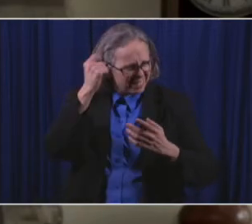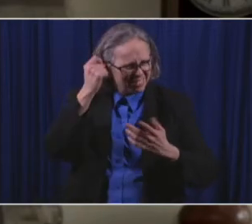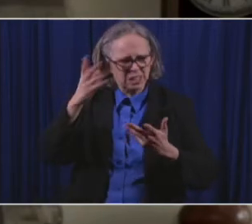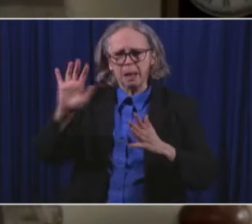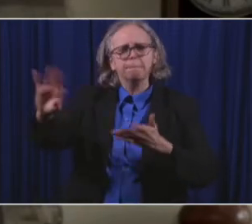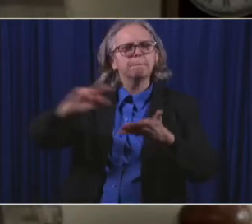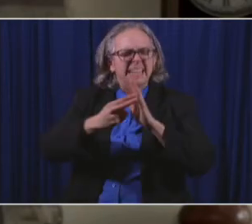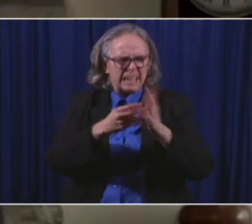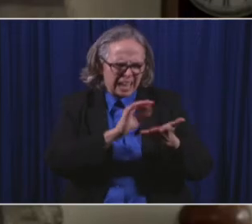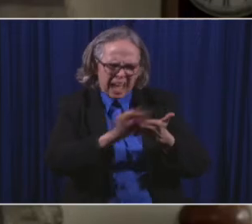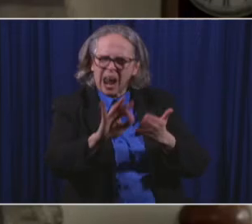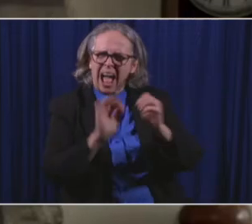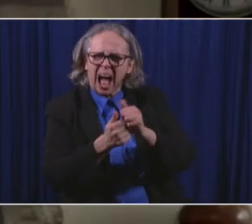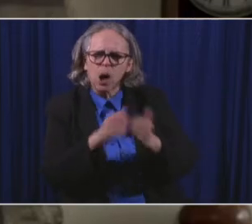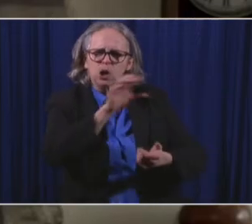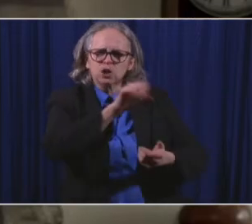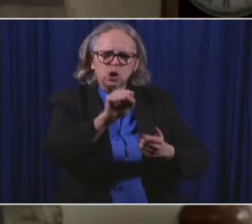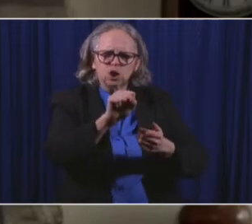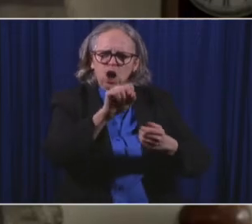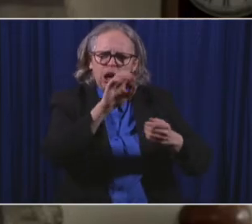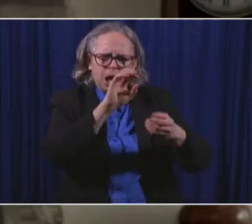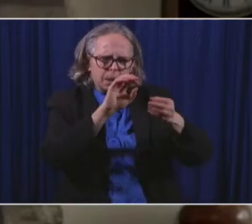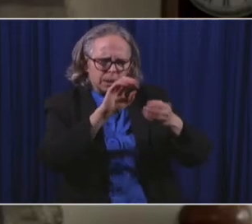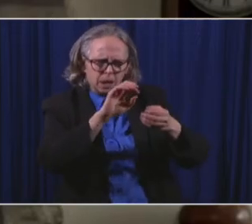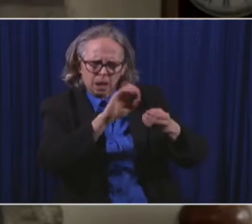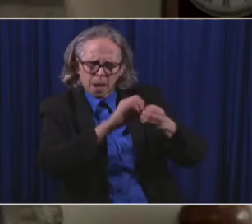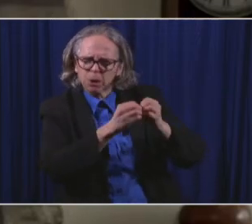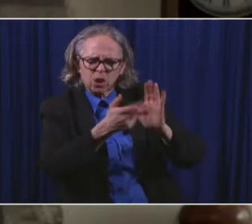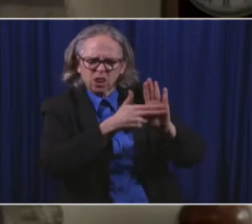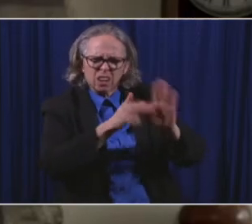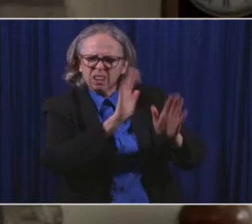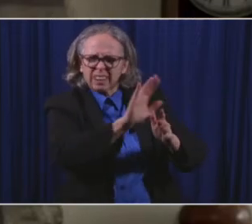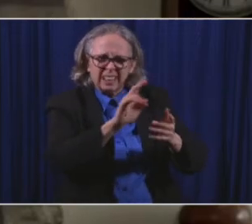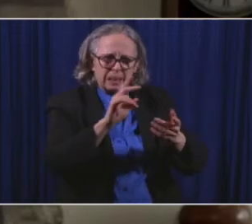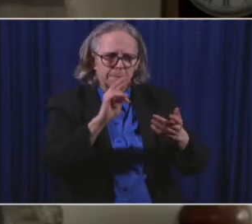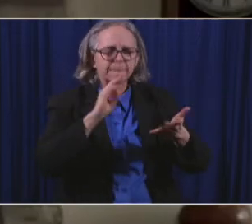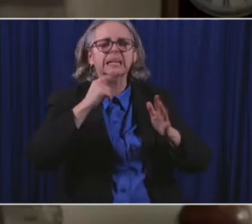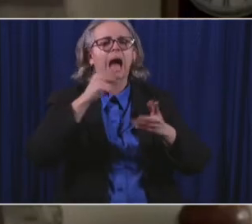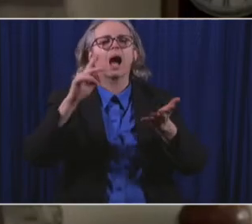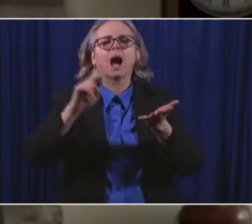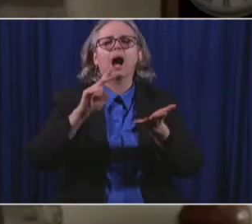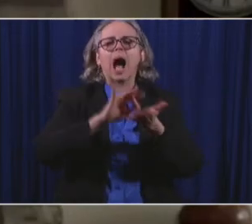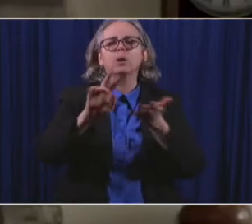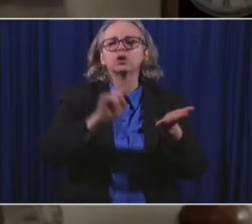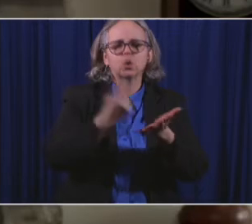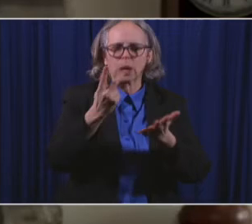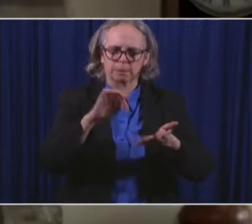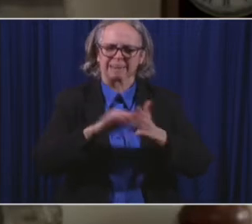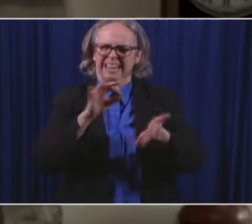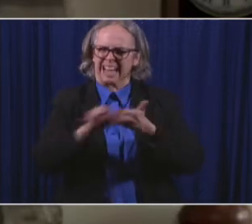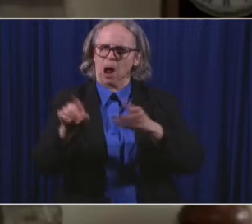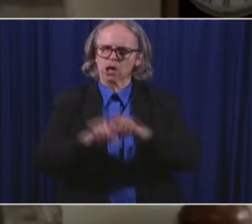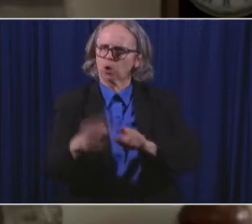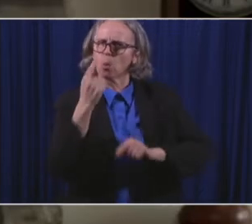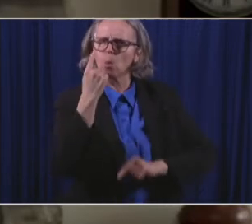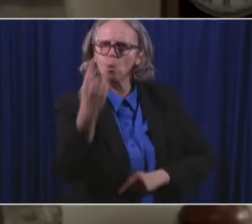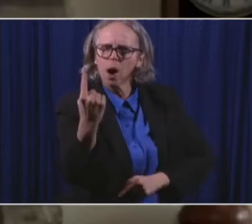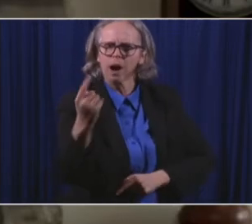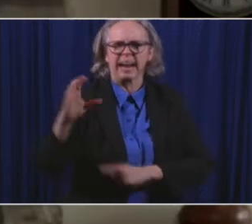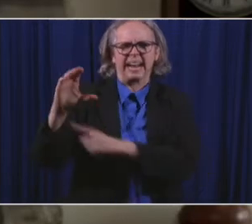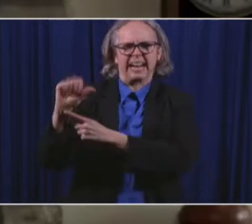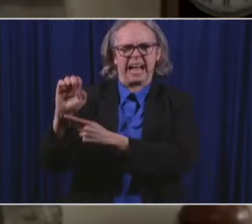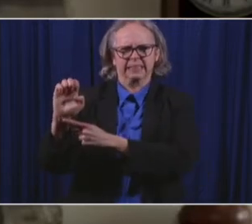if it's showing up the same names and they verify it though on birth date that it's not that same person, that is cleared